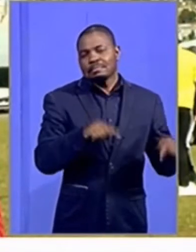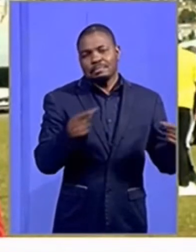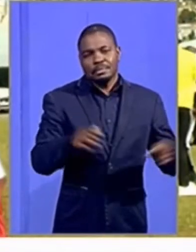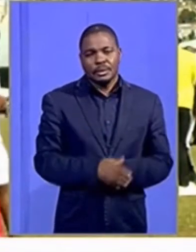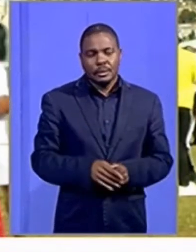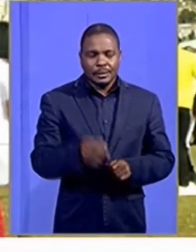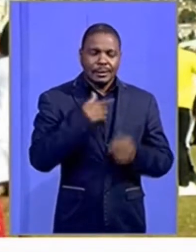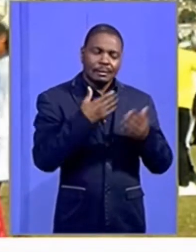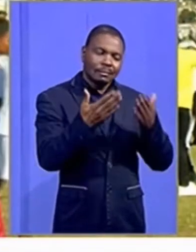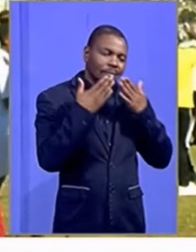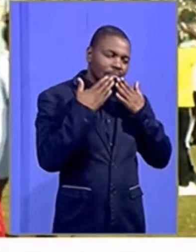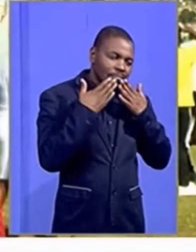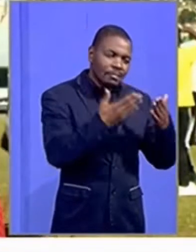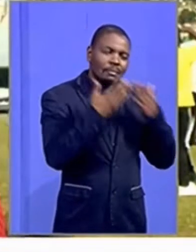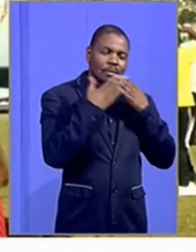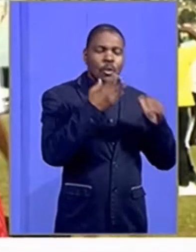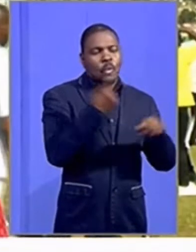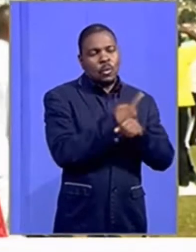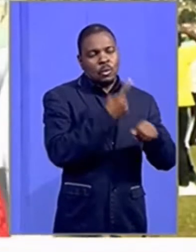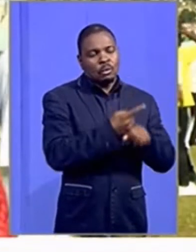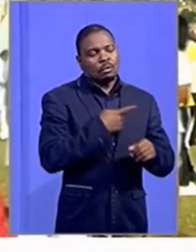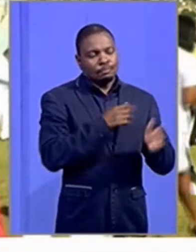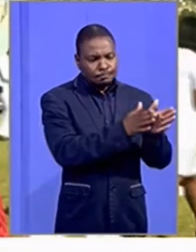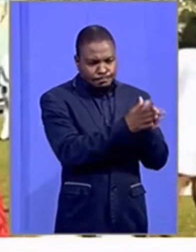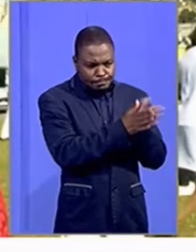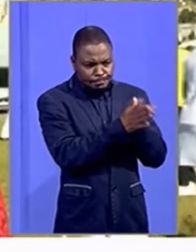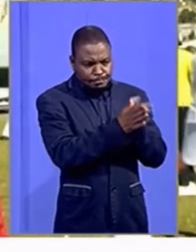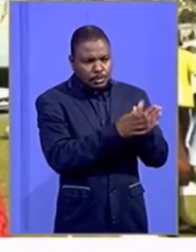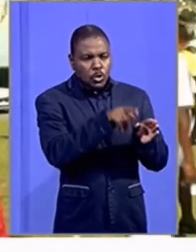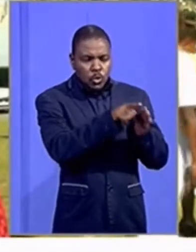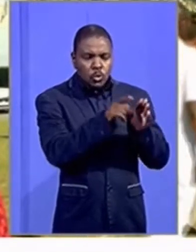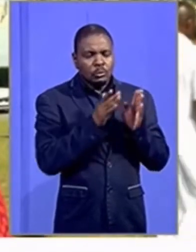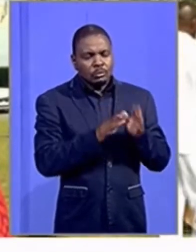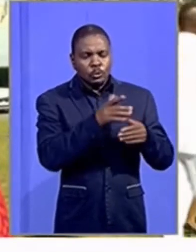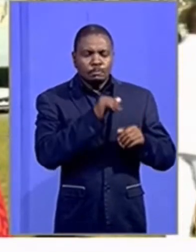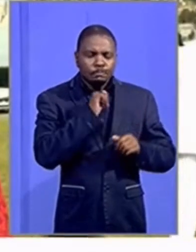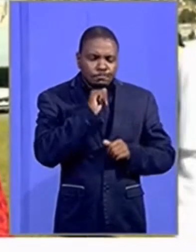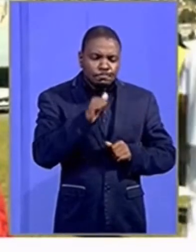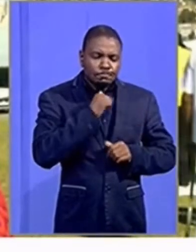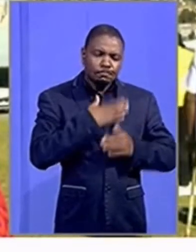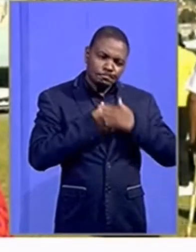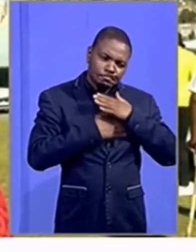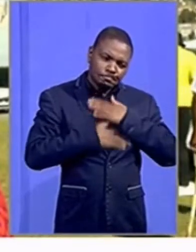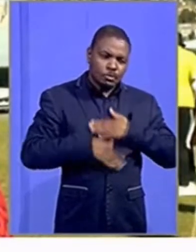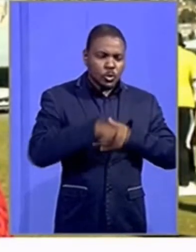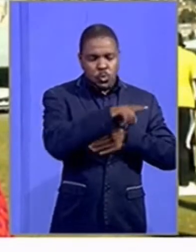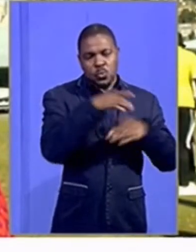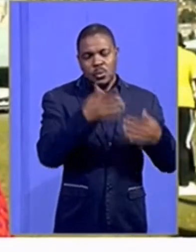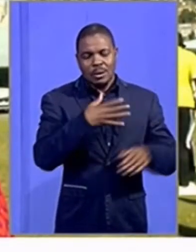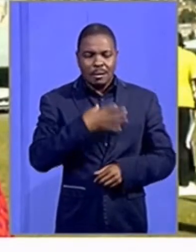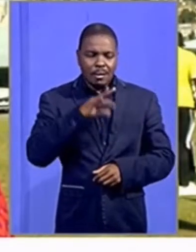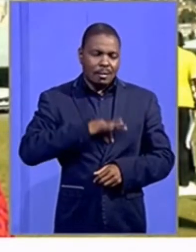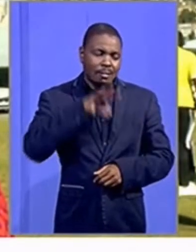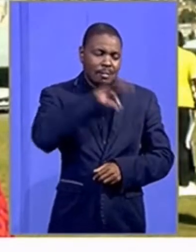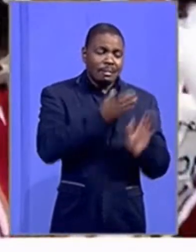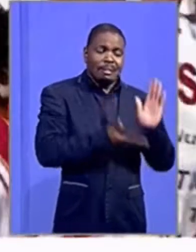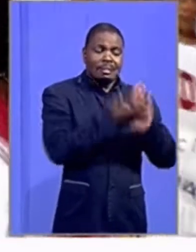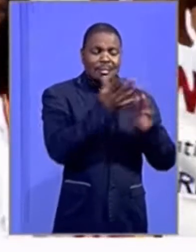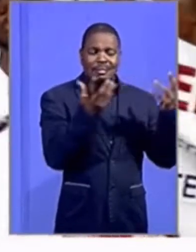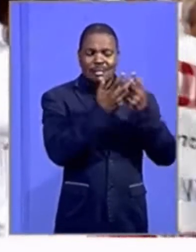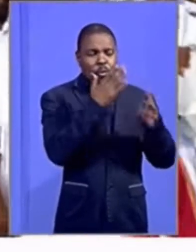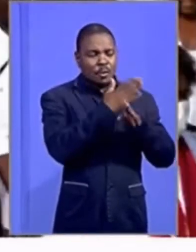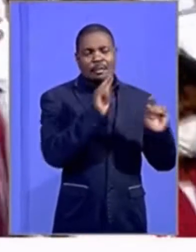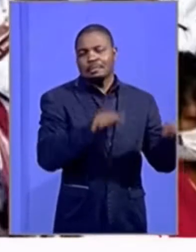to thank them all the time and motivate them to say the humanity, the sacrifice that they give is far more than what you can overpay the nurses.